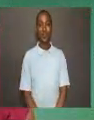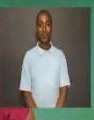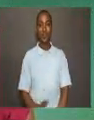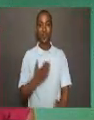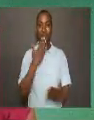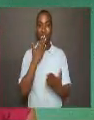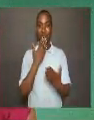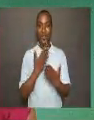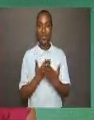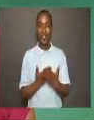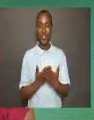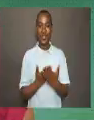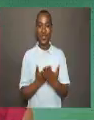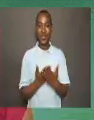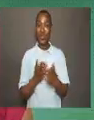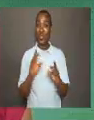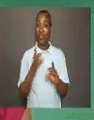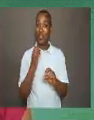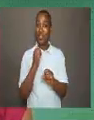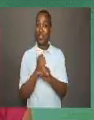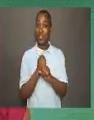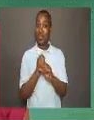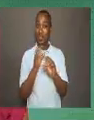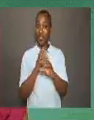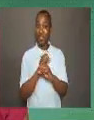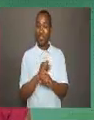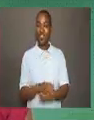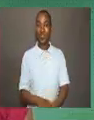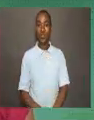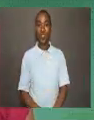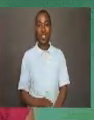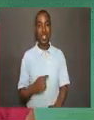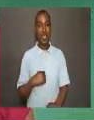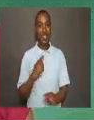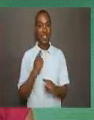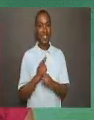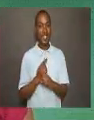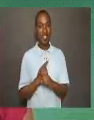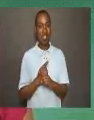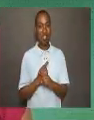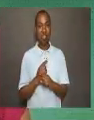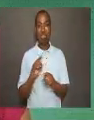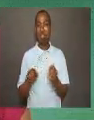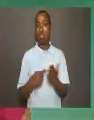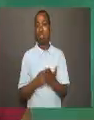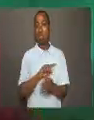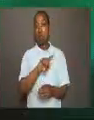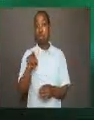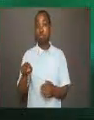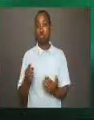Thank you for completing the activity. I am sure that was simple for you.